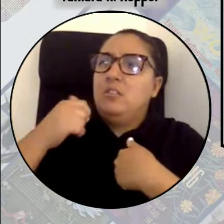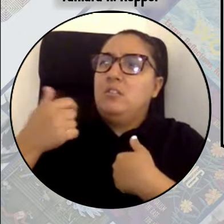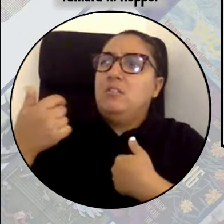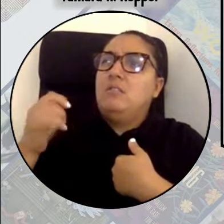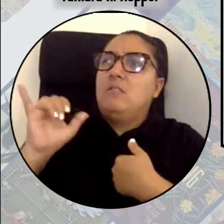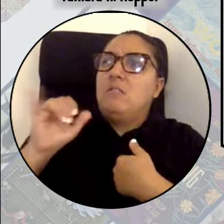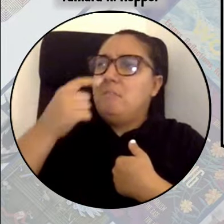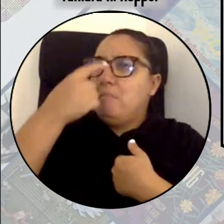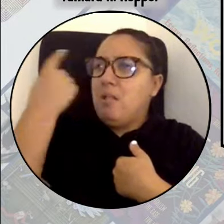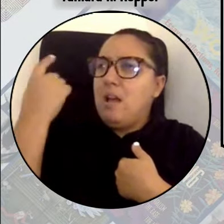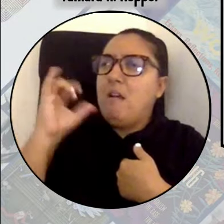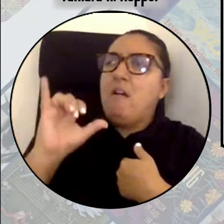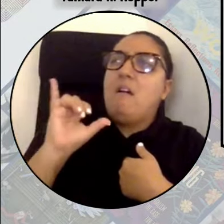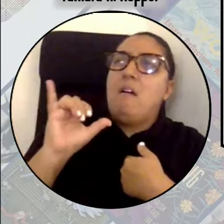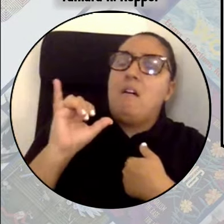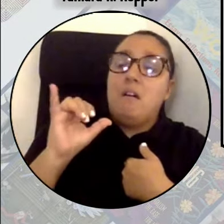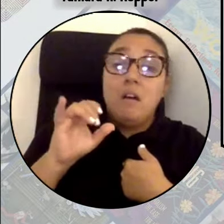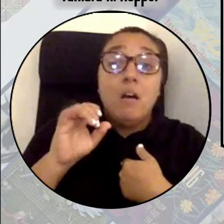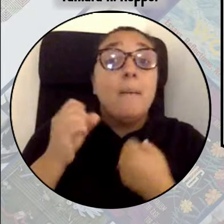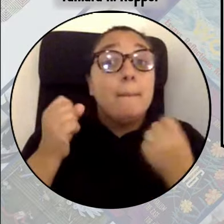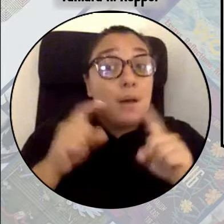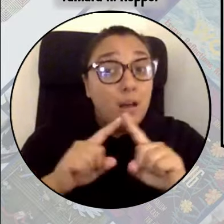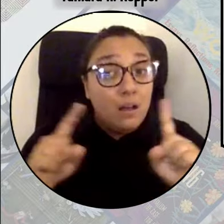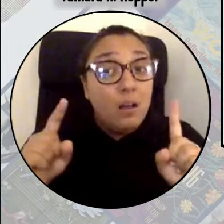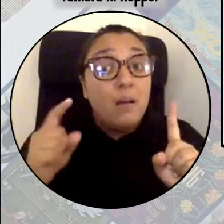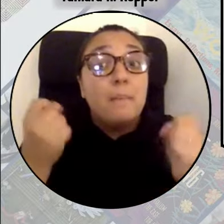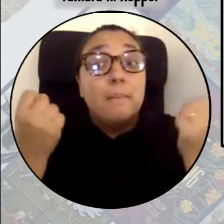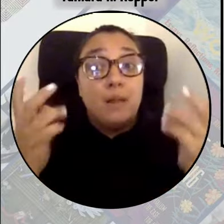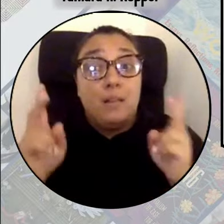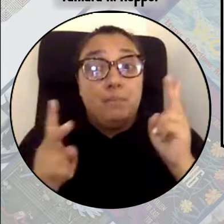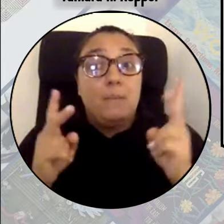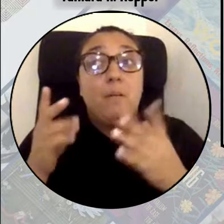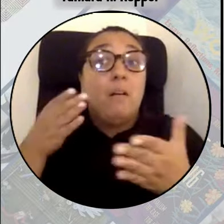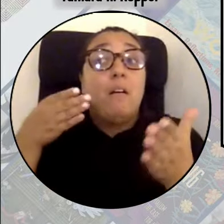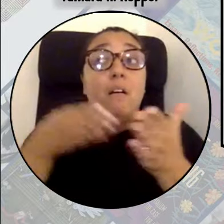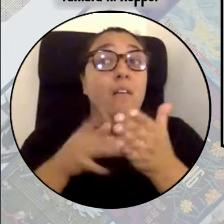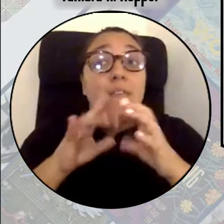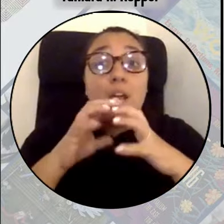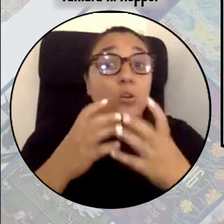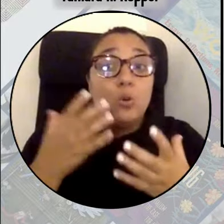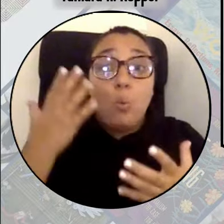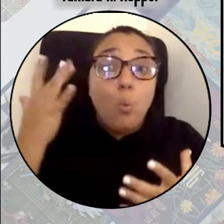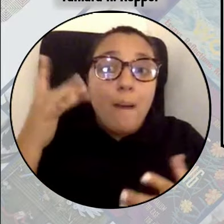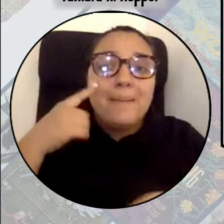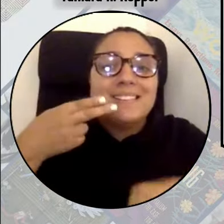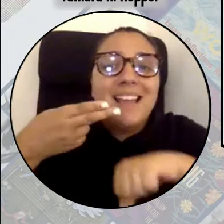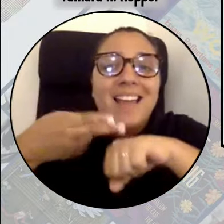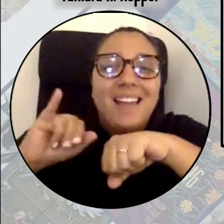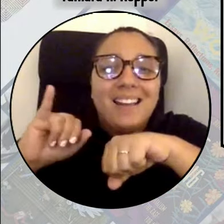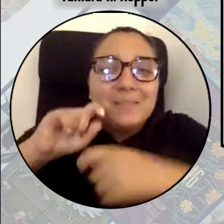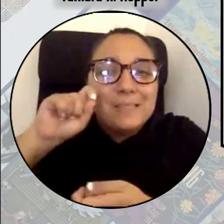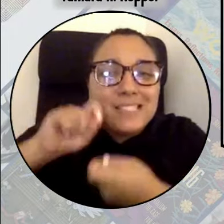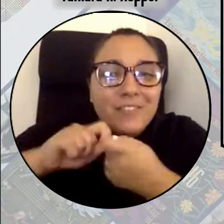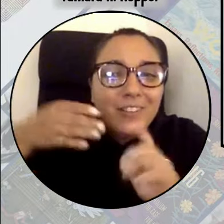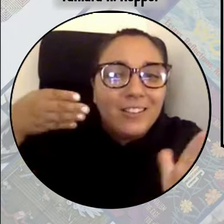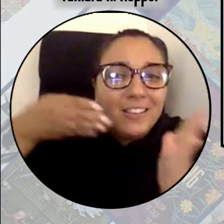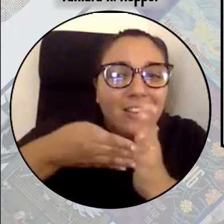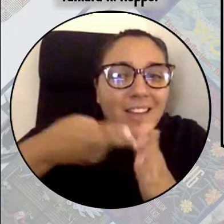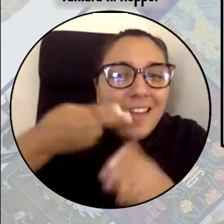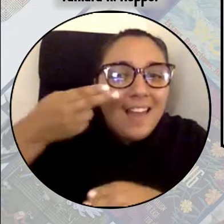racism. And a significant number of Caribbean scholars and activists have talked about anti-Haitian racism being a very specific kind